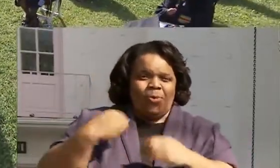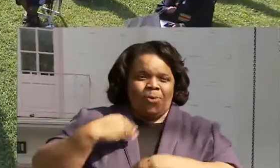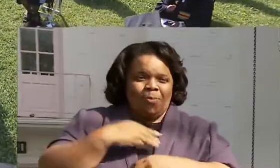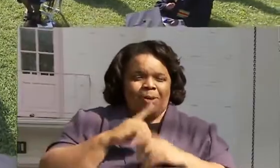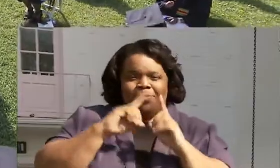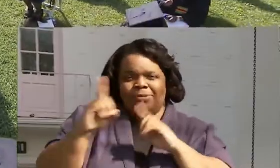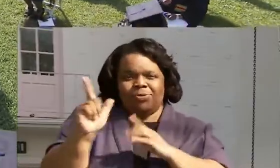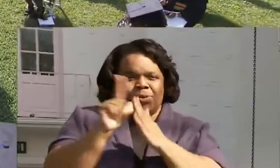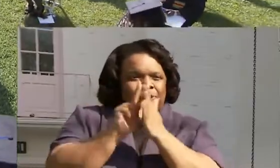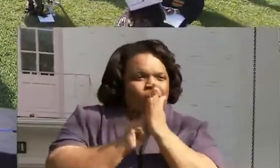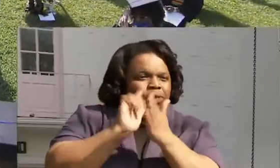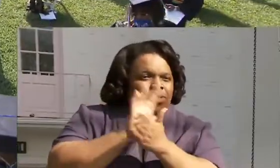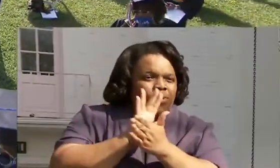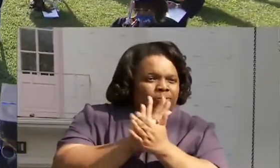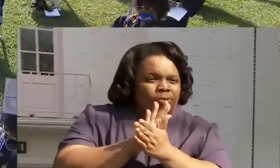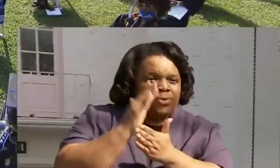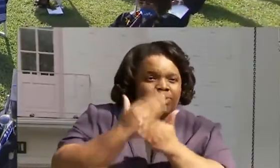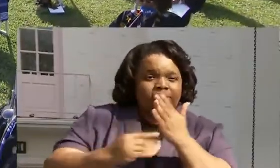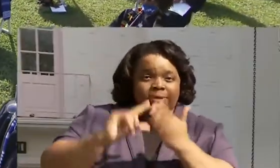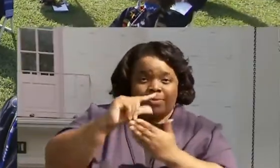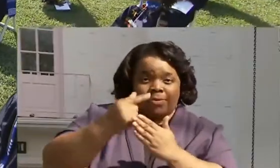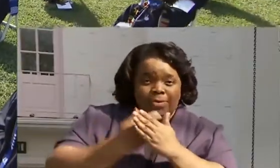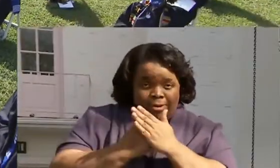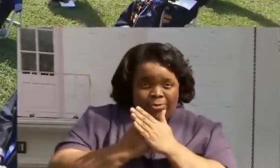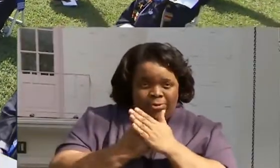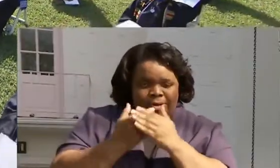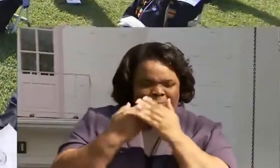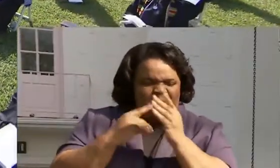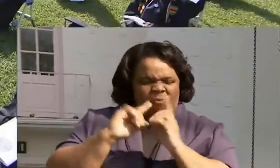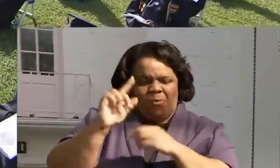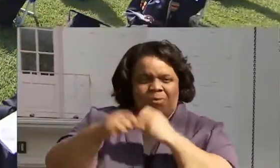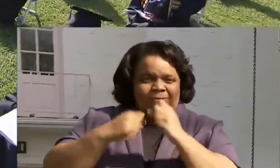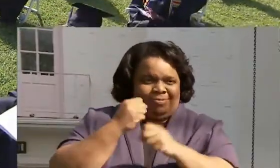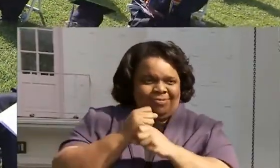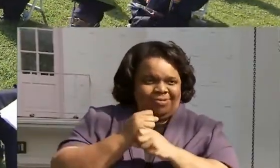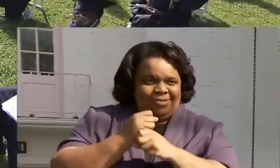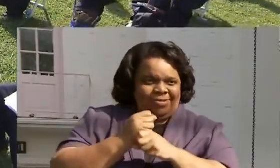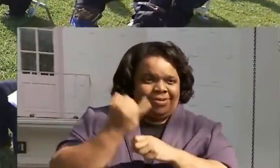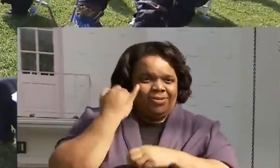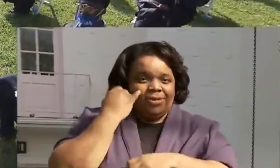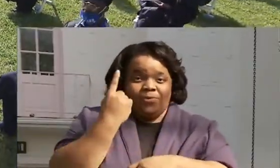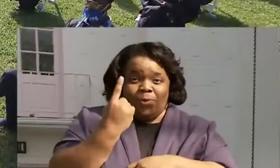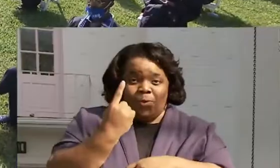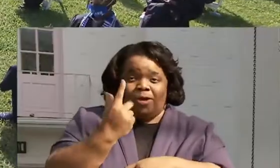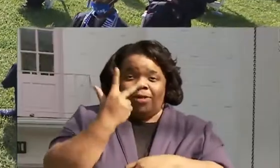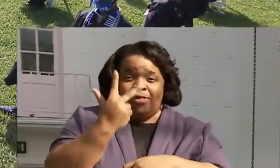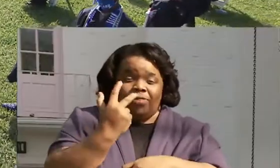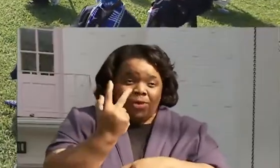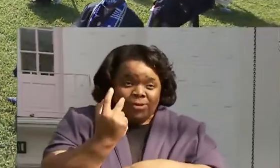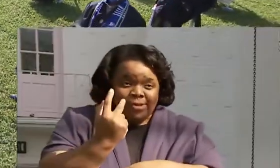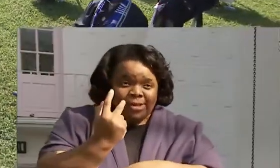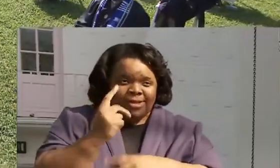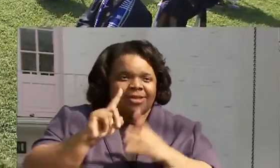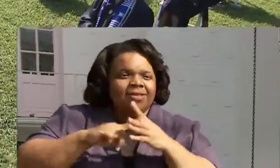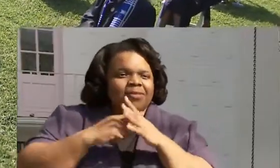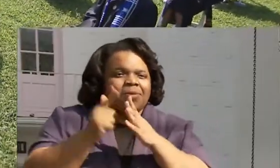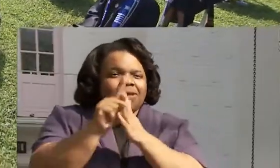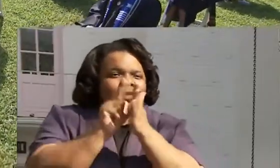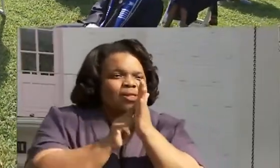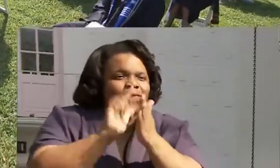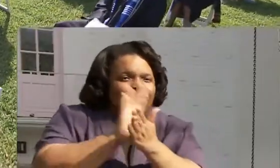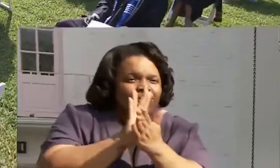school, some who are graduating who will go in subsequent years. So if you are one of the 13 that are beginning law school this fall, please